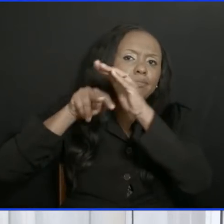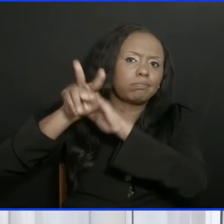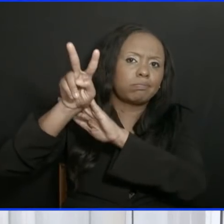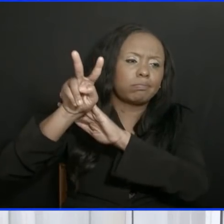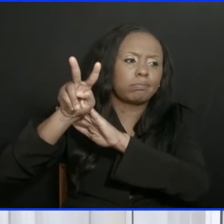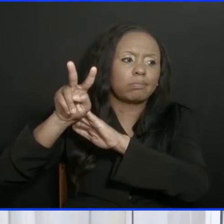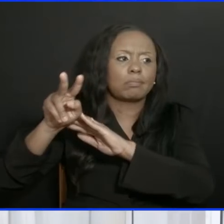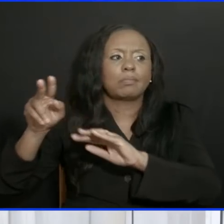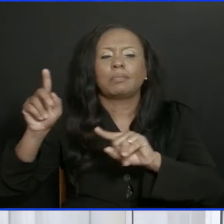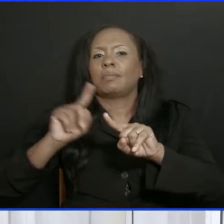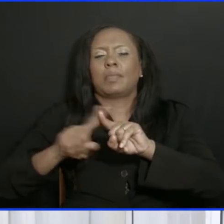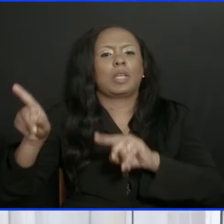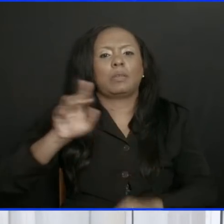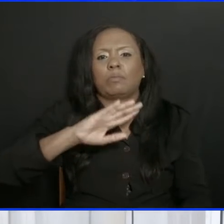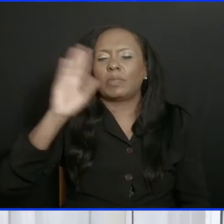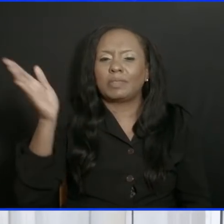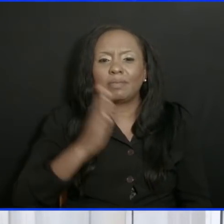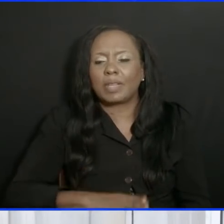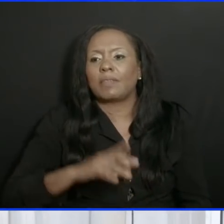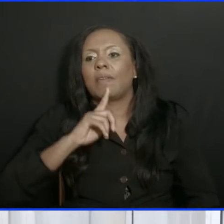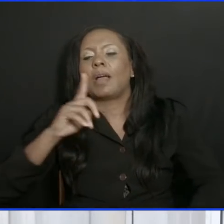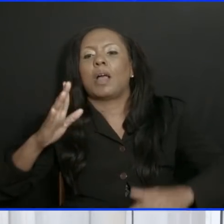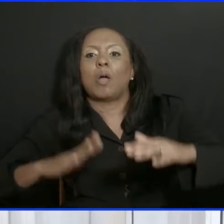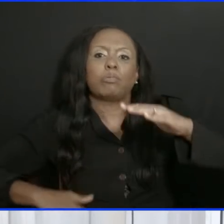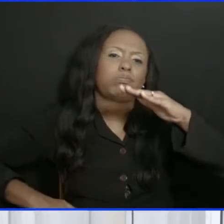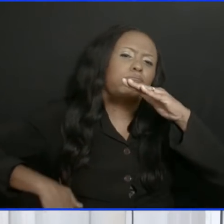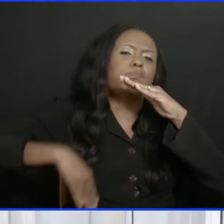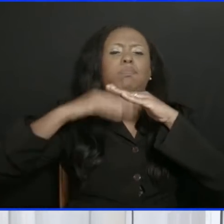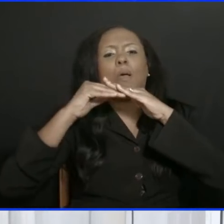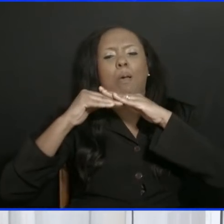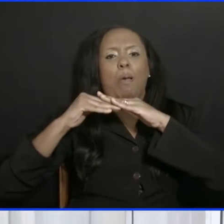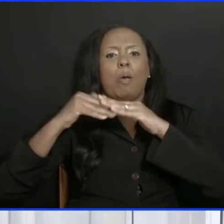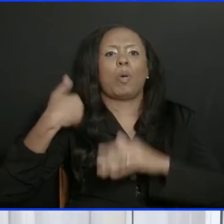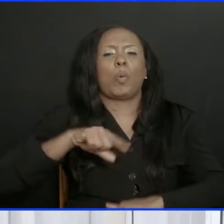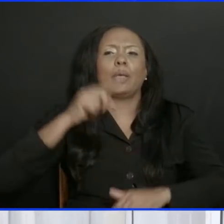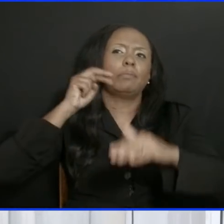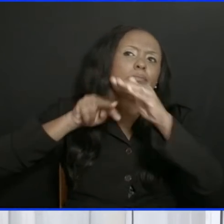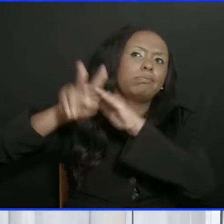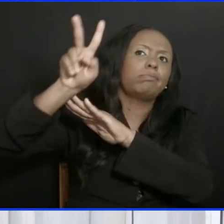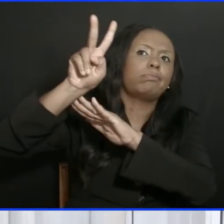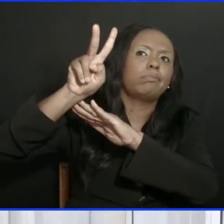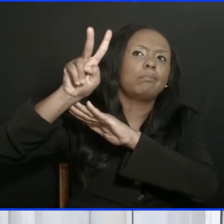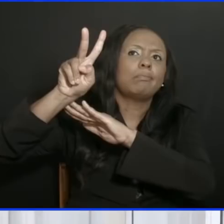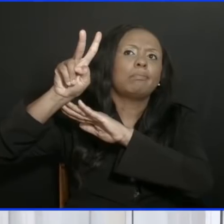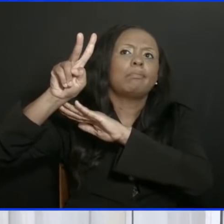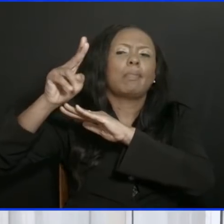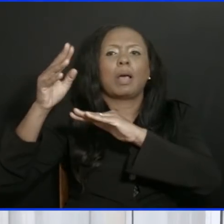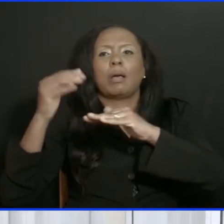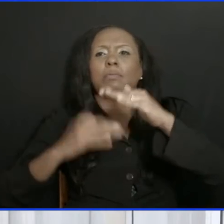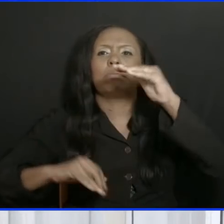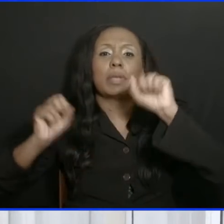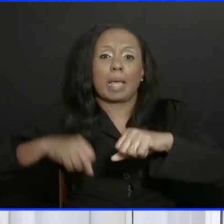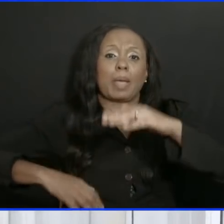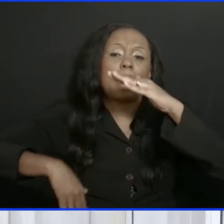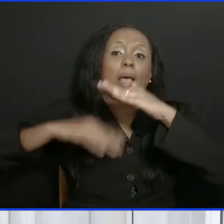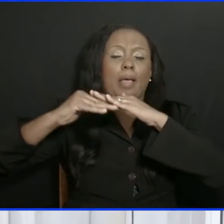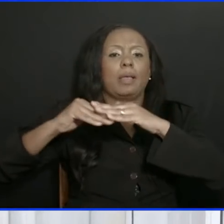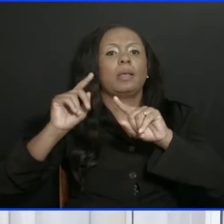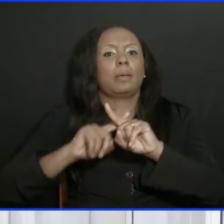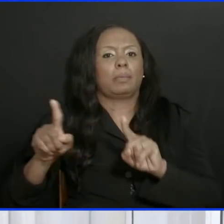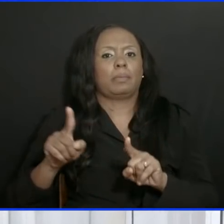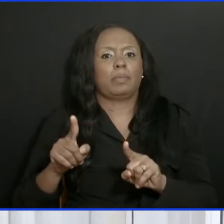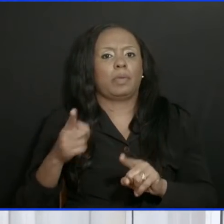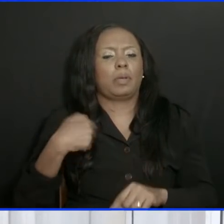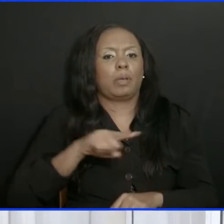actually never reached the level of numbers that was initially forecasted. But we believe, and this government has supported